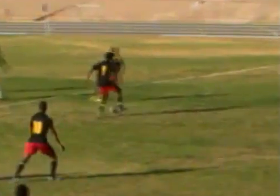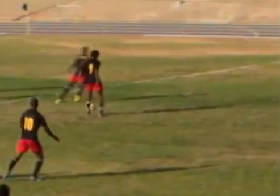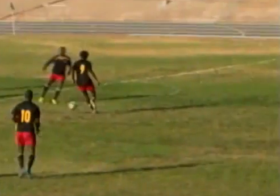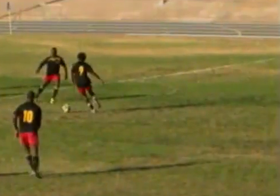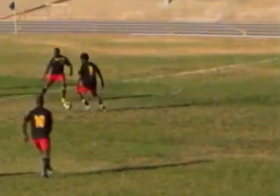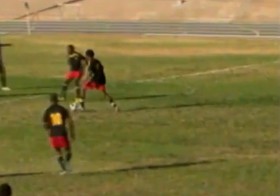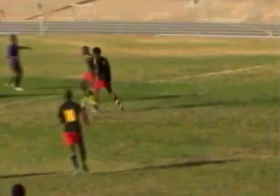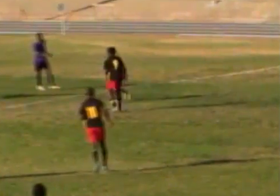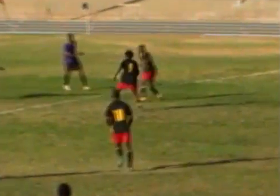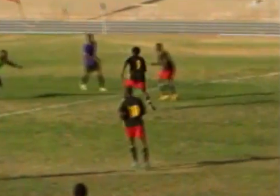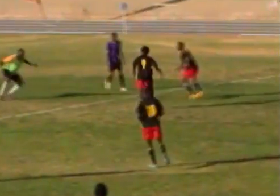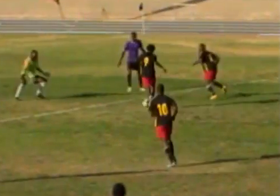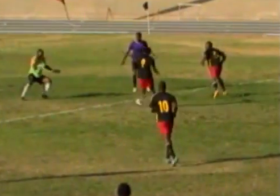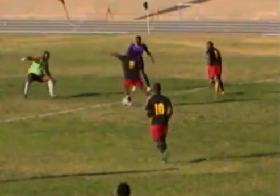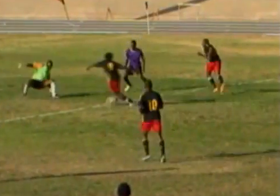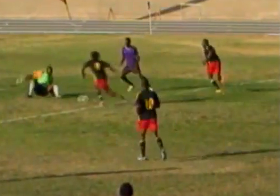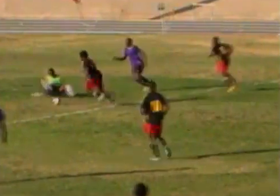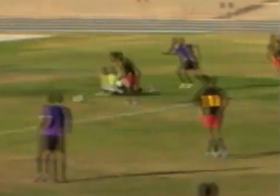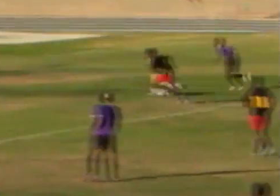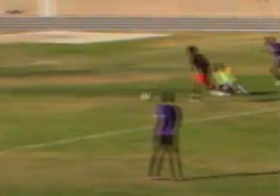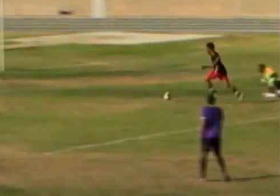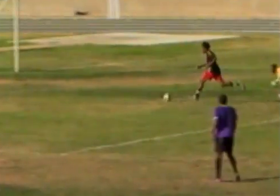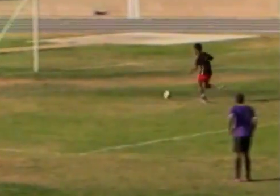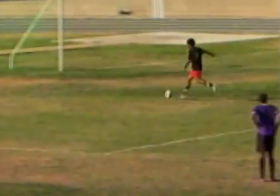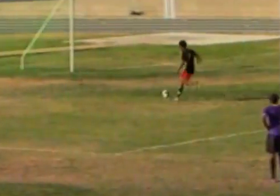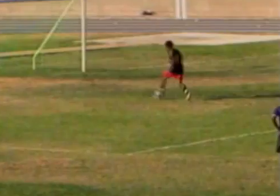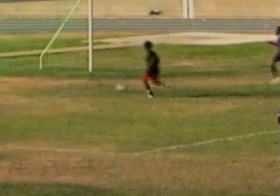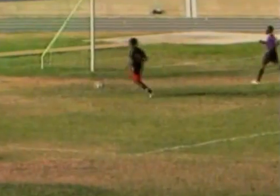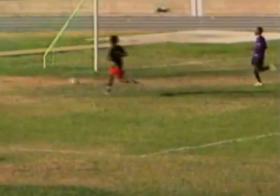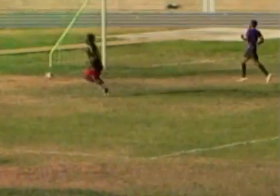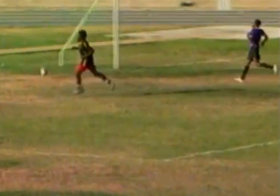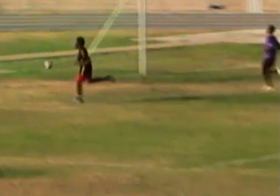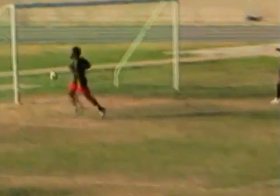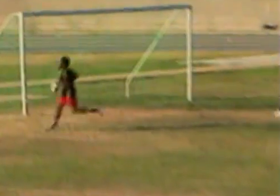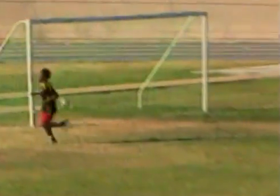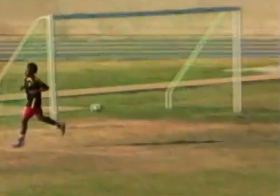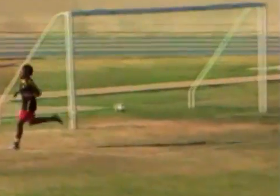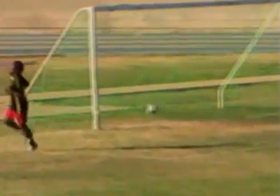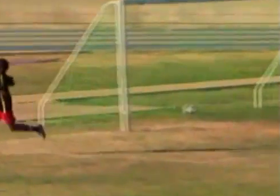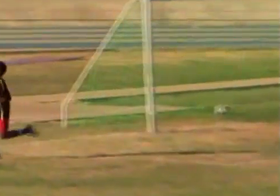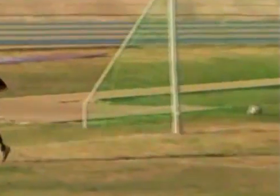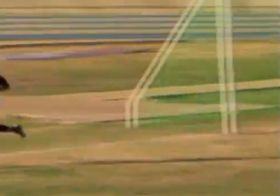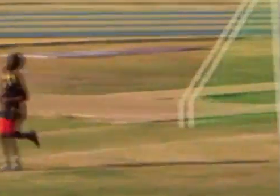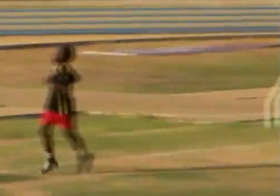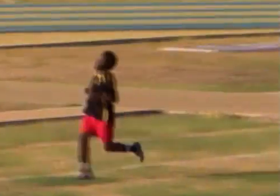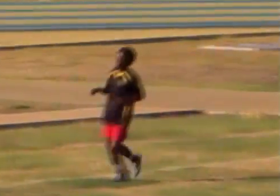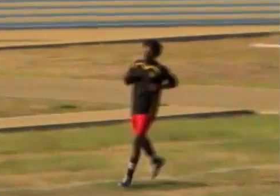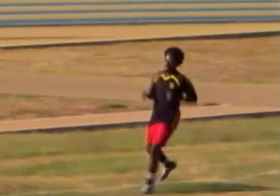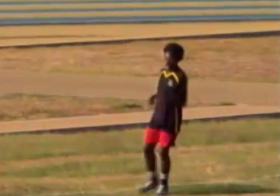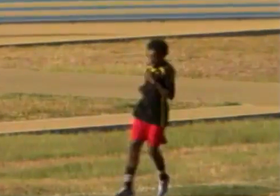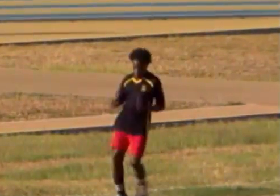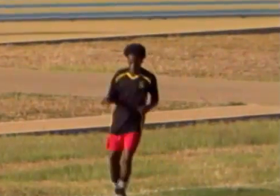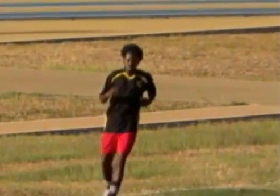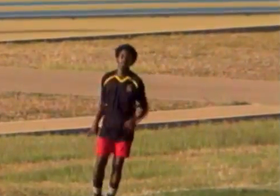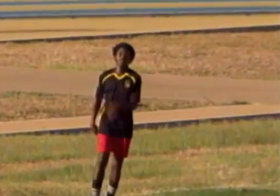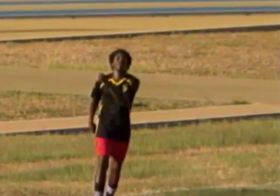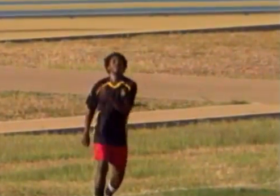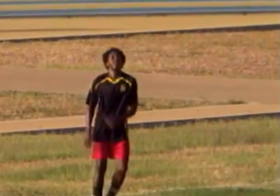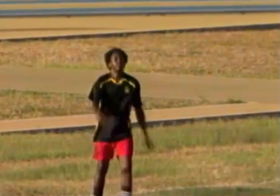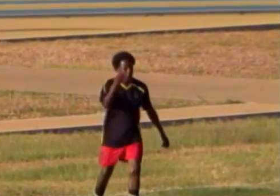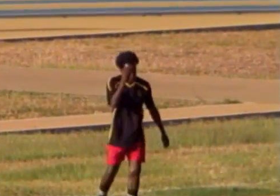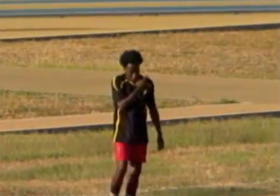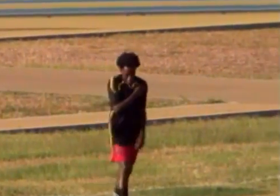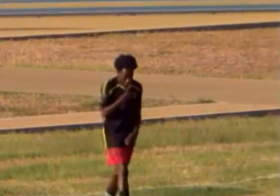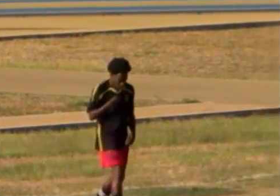for a clearance? Really now? And this is how Dario Wilson rubbed salt in a wound. 3-0 at the halftime.